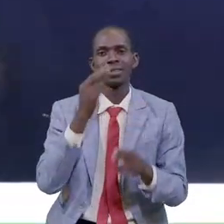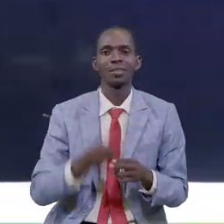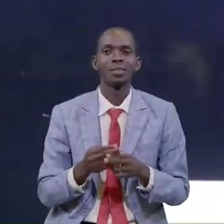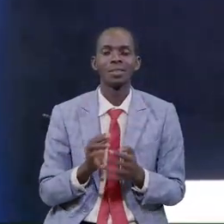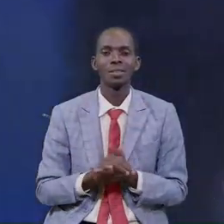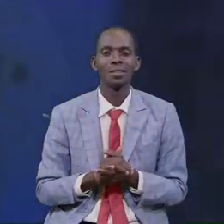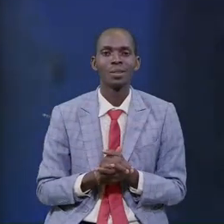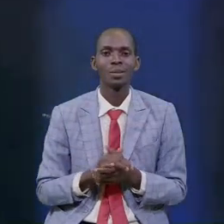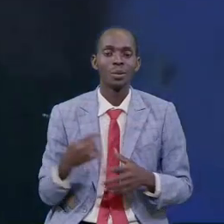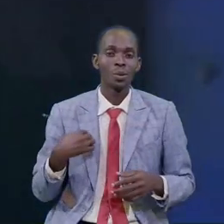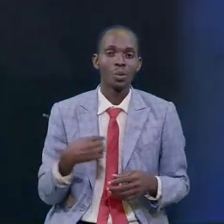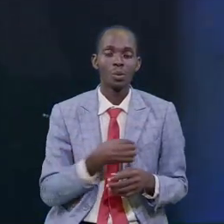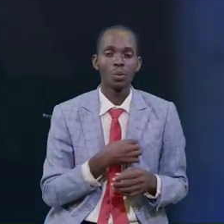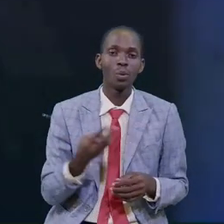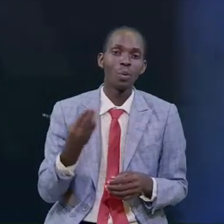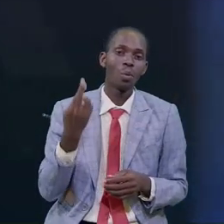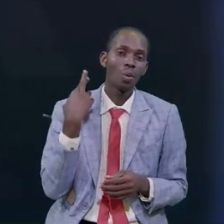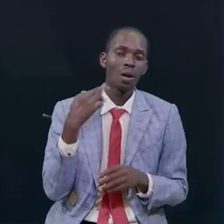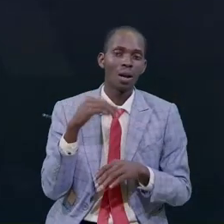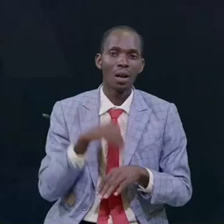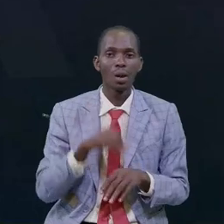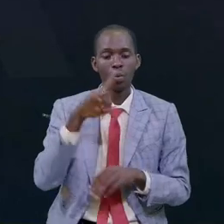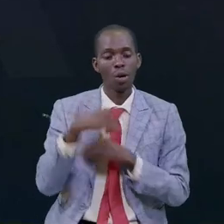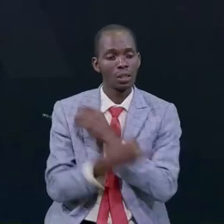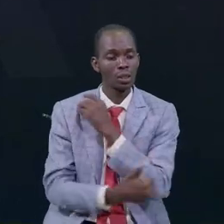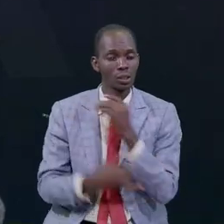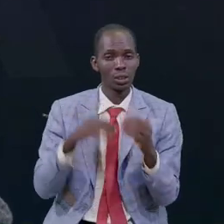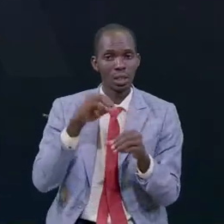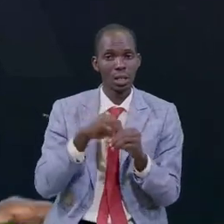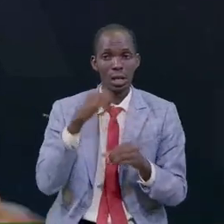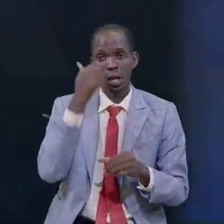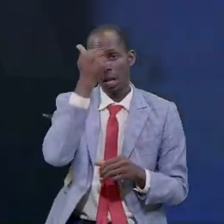In one country in Africa. Nous étions dans un pays africain.